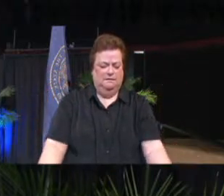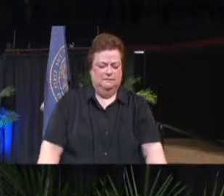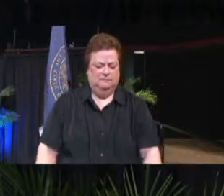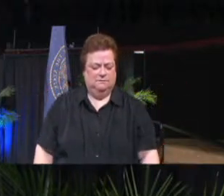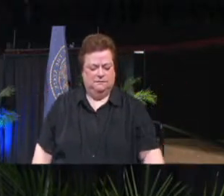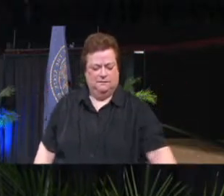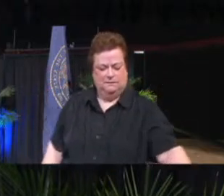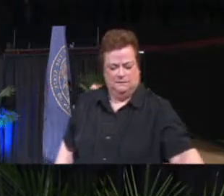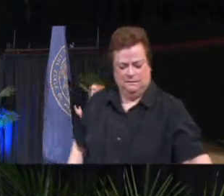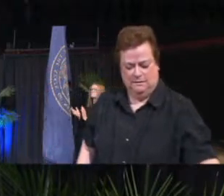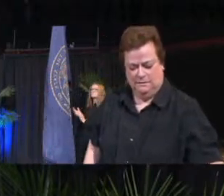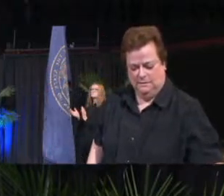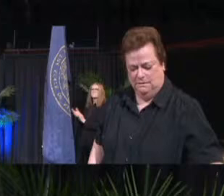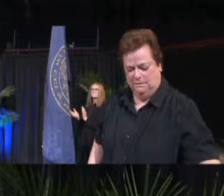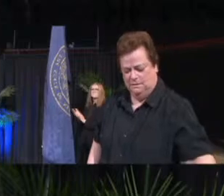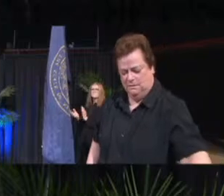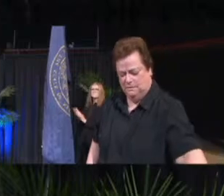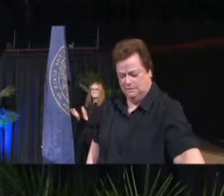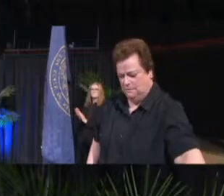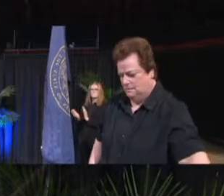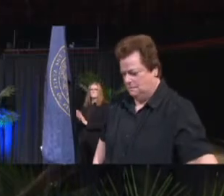brave?